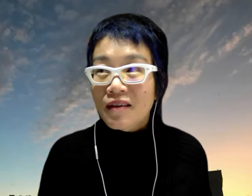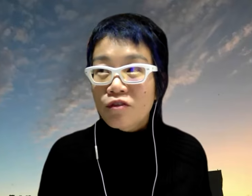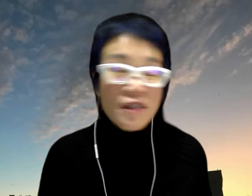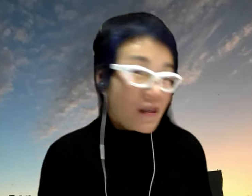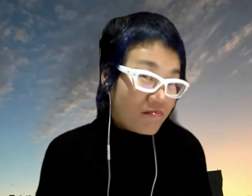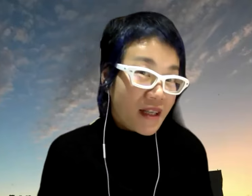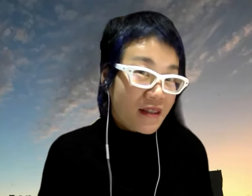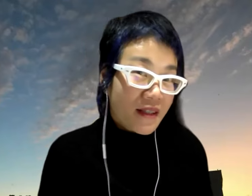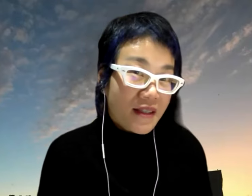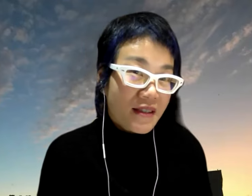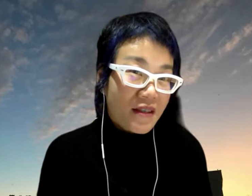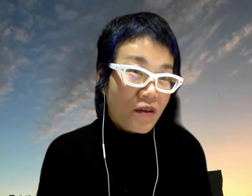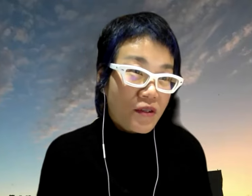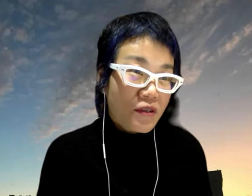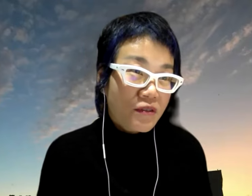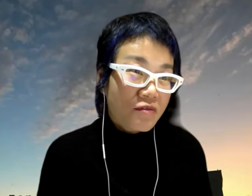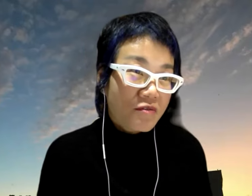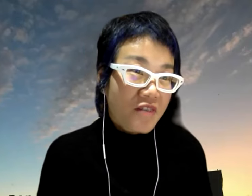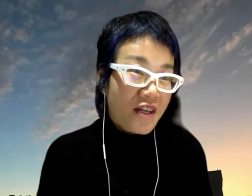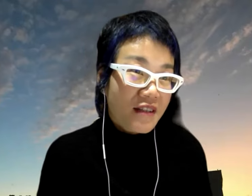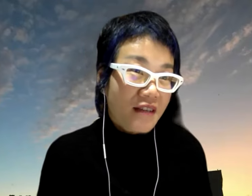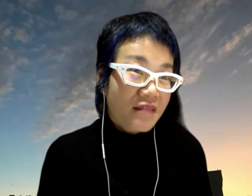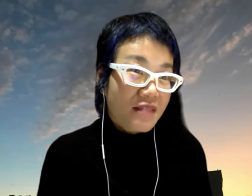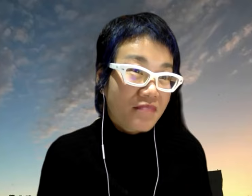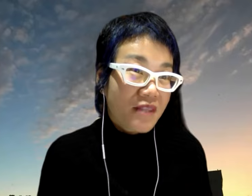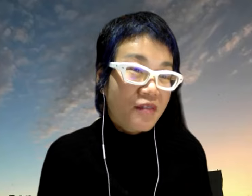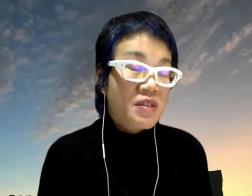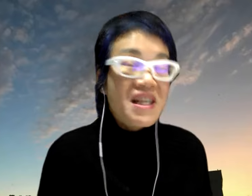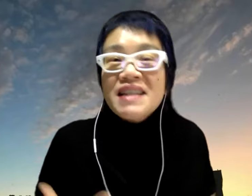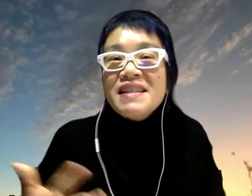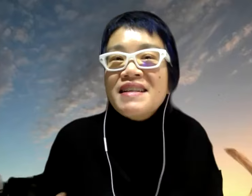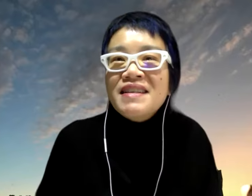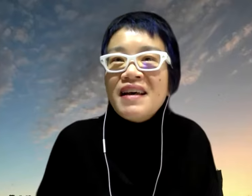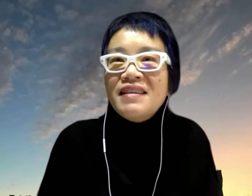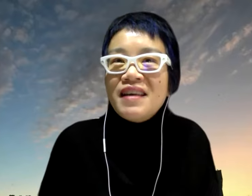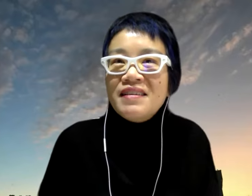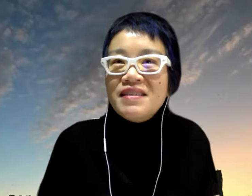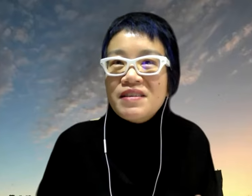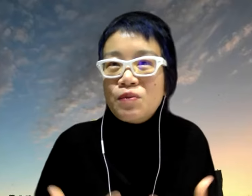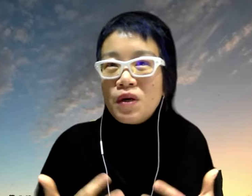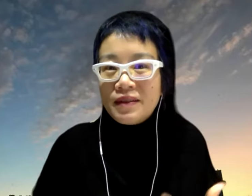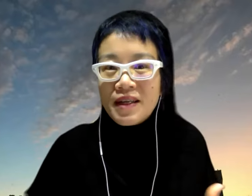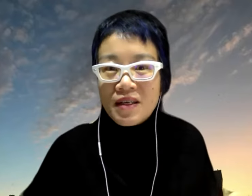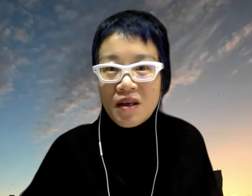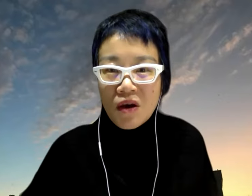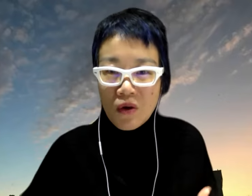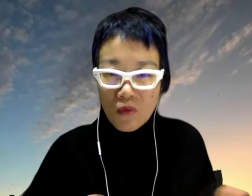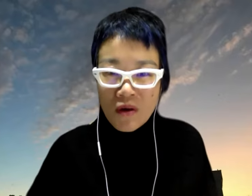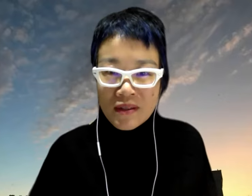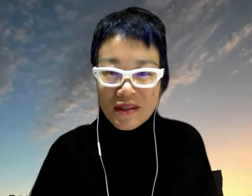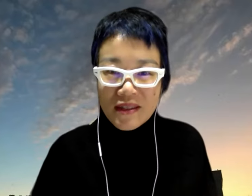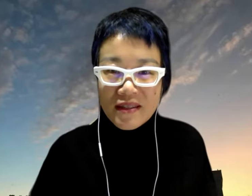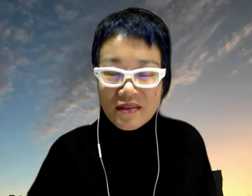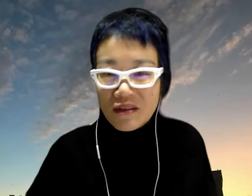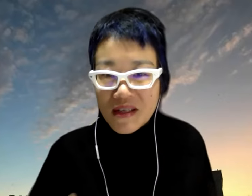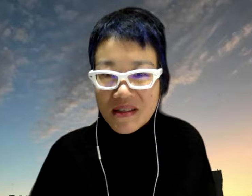And for some, they also find that they feel sexy, and this is what they